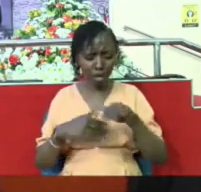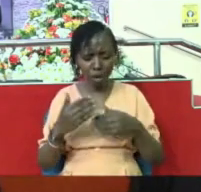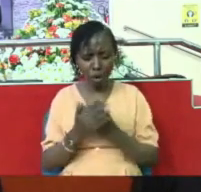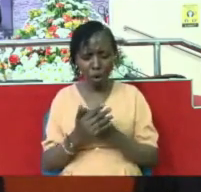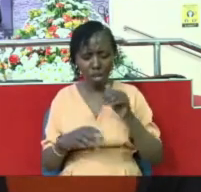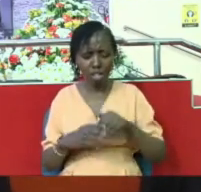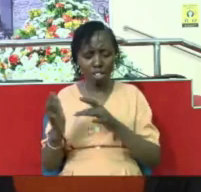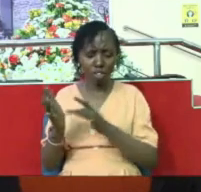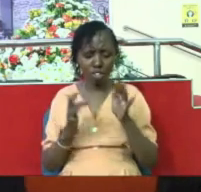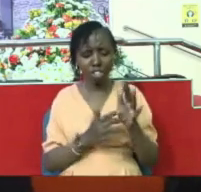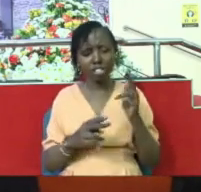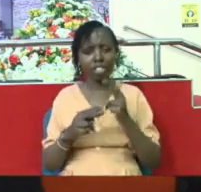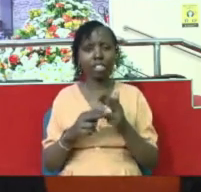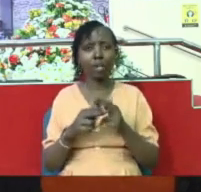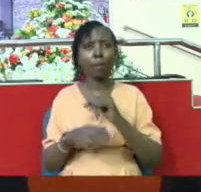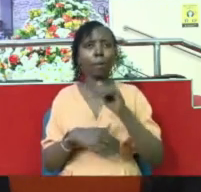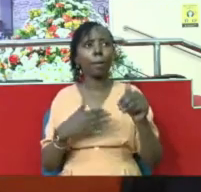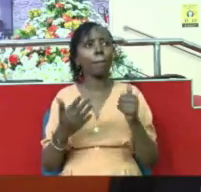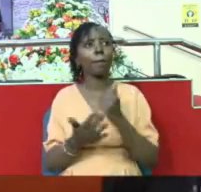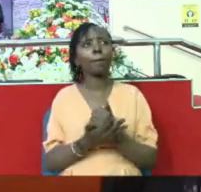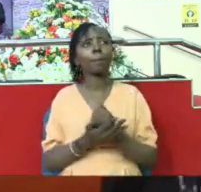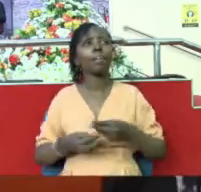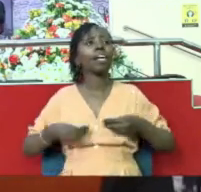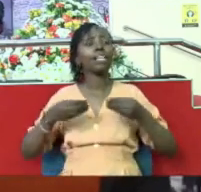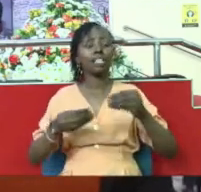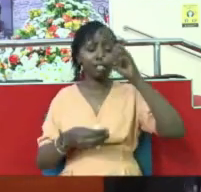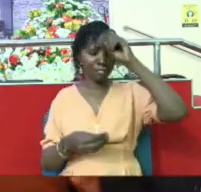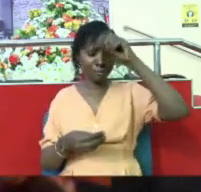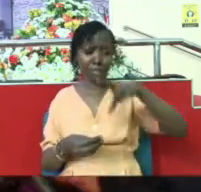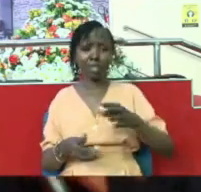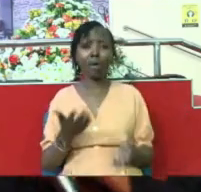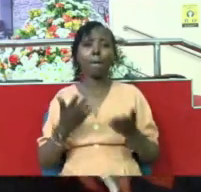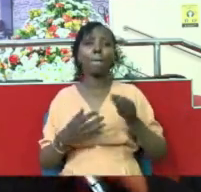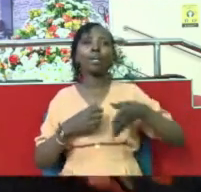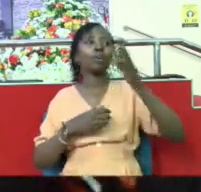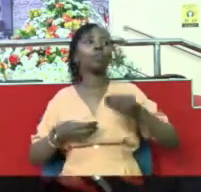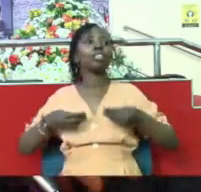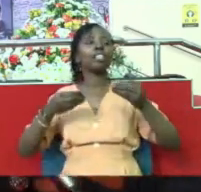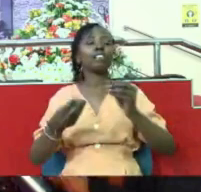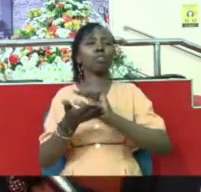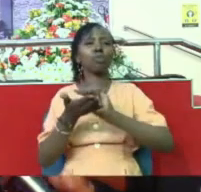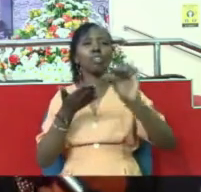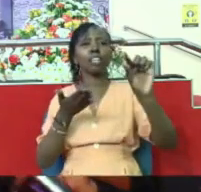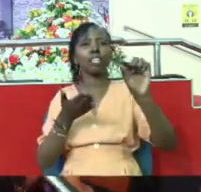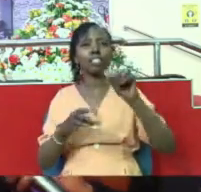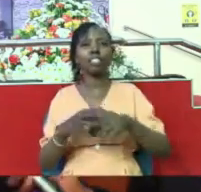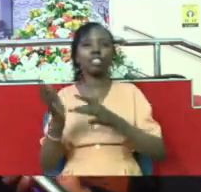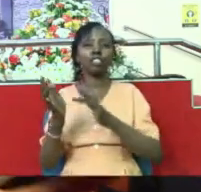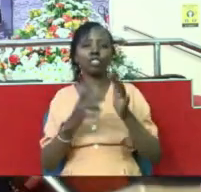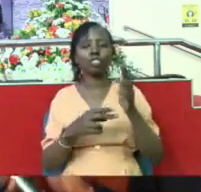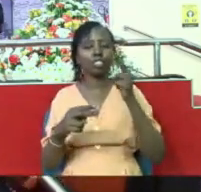Jesus' name. Receive your miracle. May God give you grace in Jesus' name.